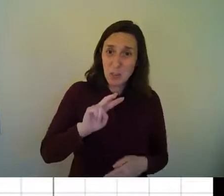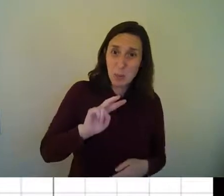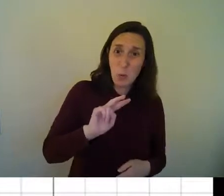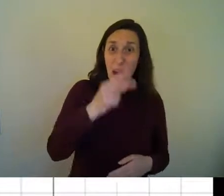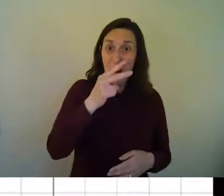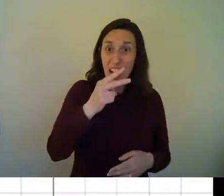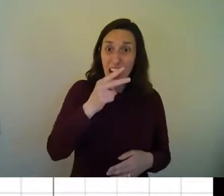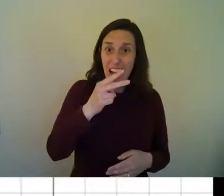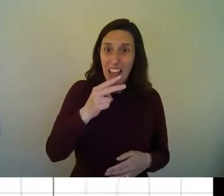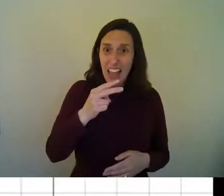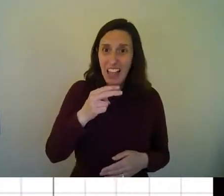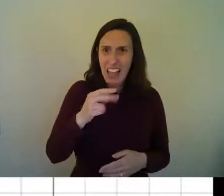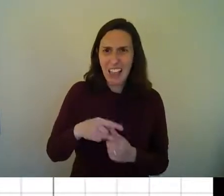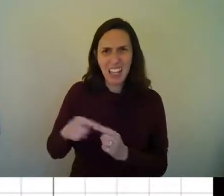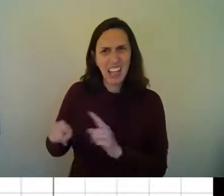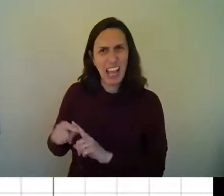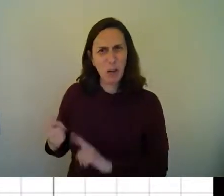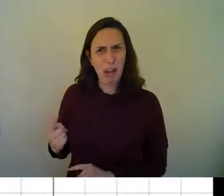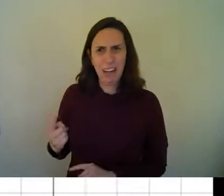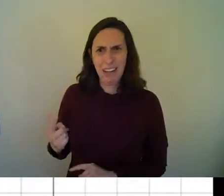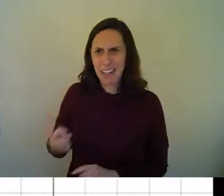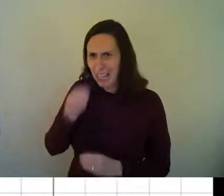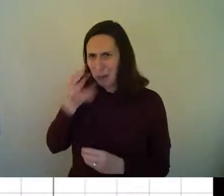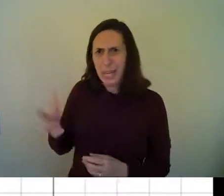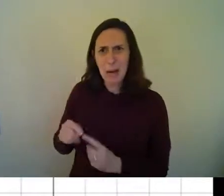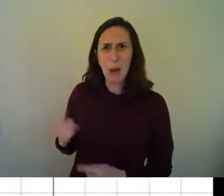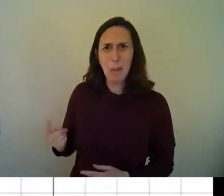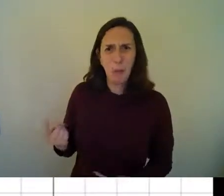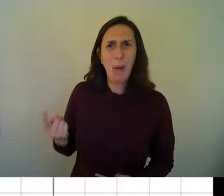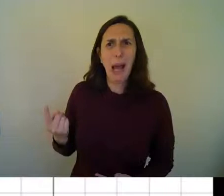not? No, right? Not even a cup of coffee.